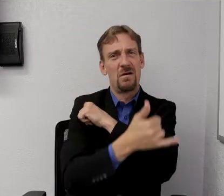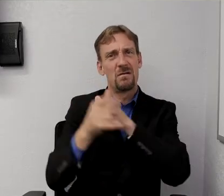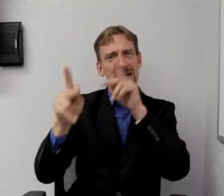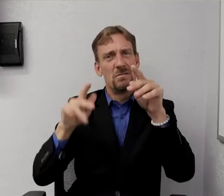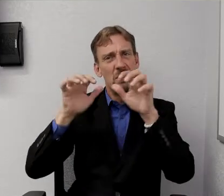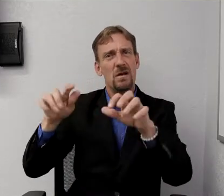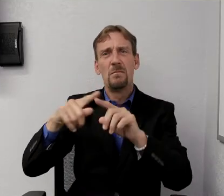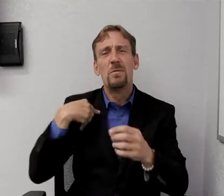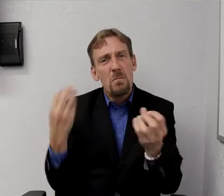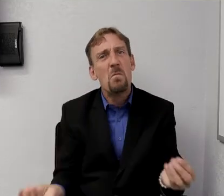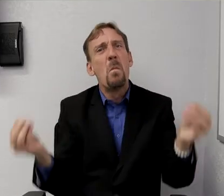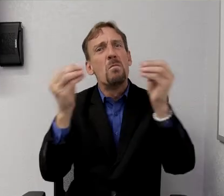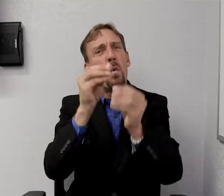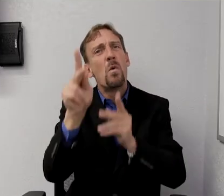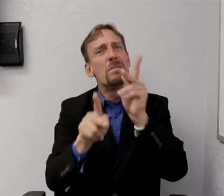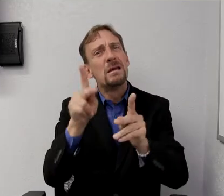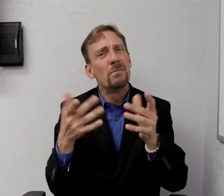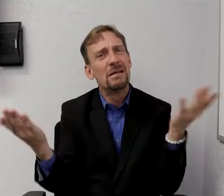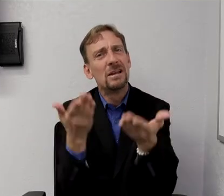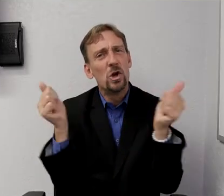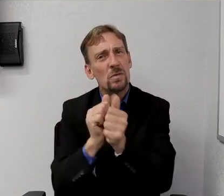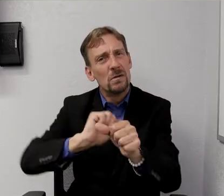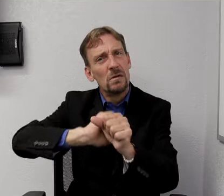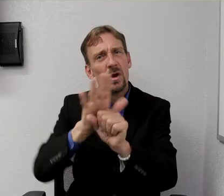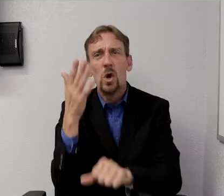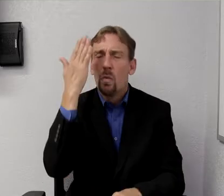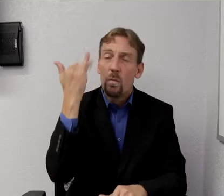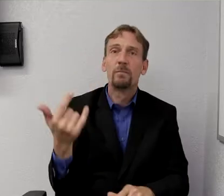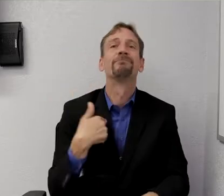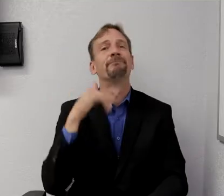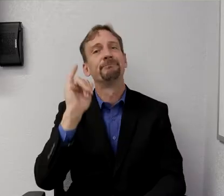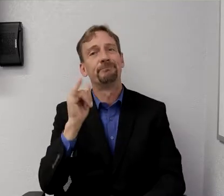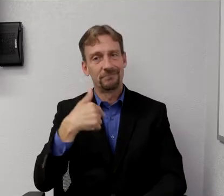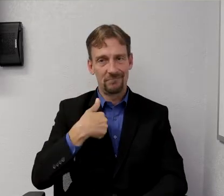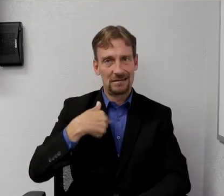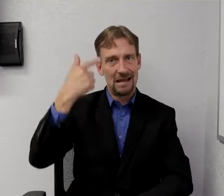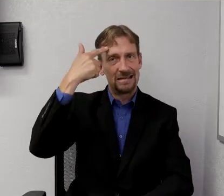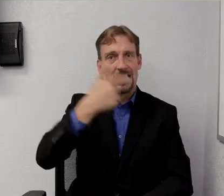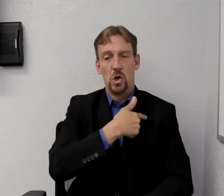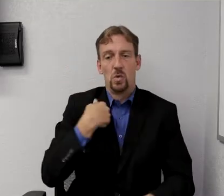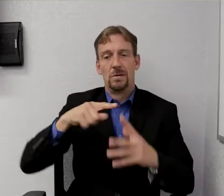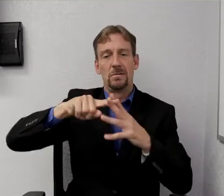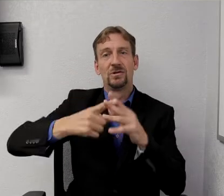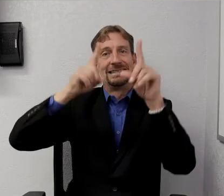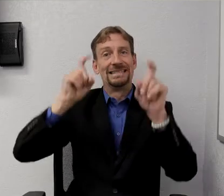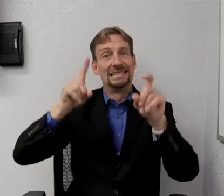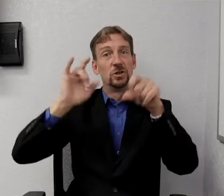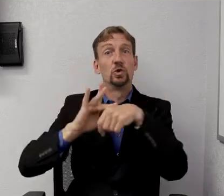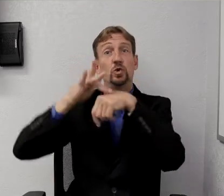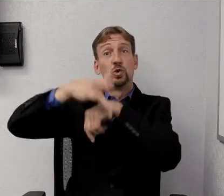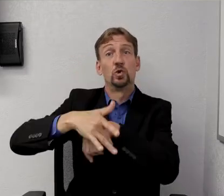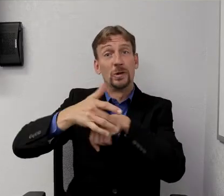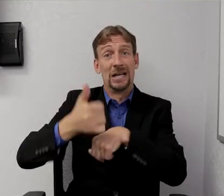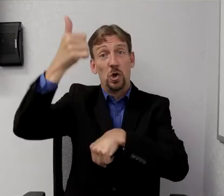more cases? Mm-hmm. And I think it was primarily because we started testing a lot earlier in Tulare